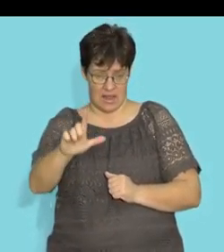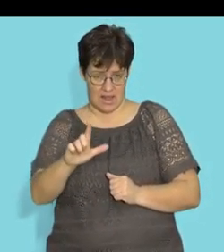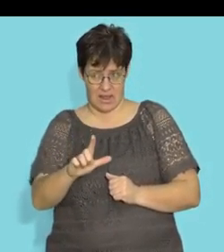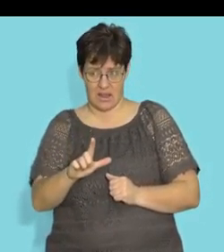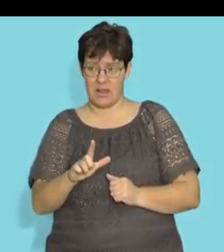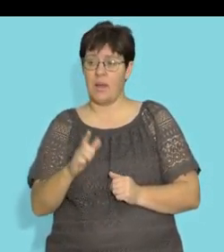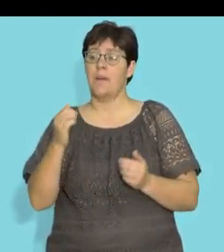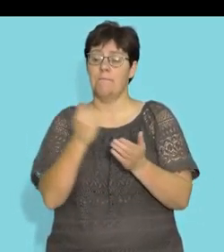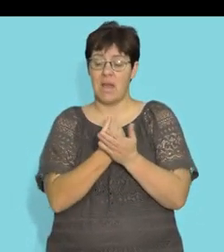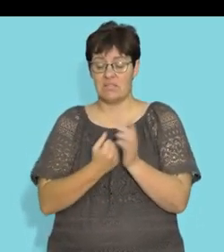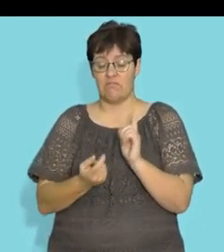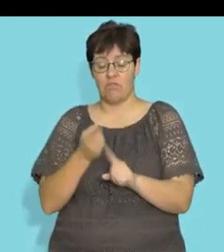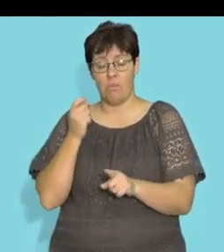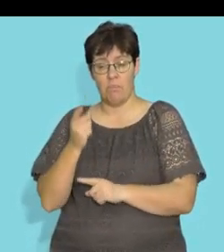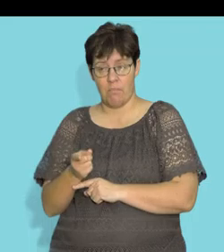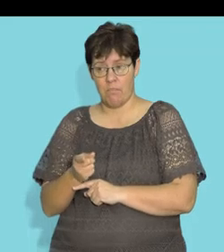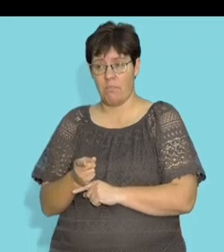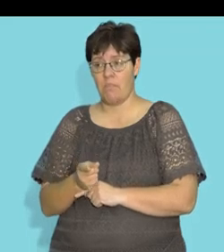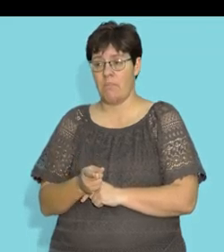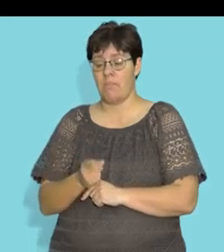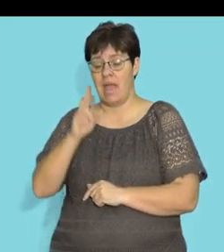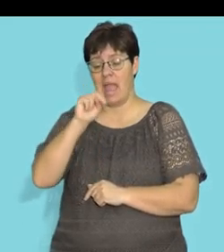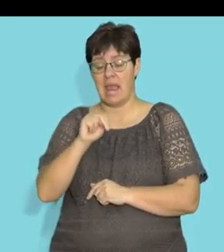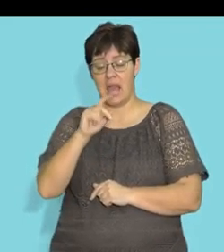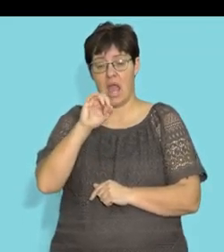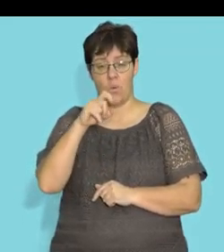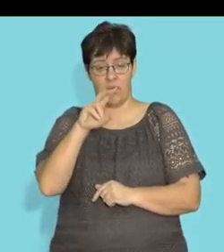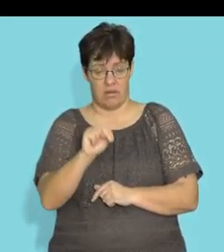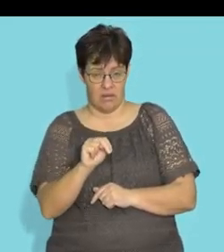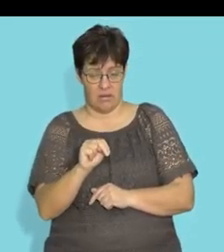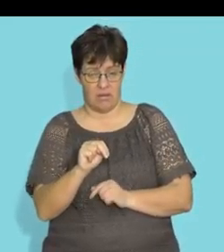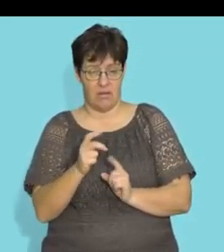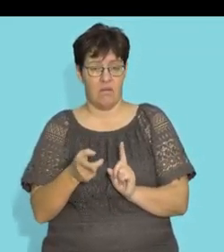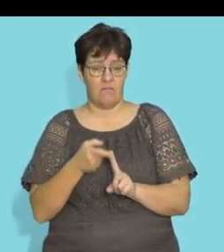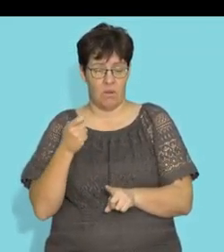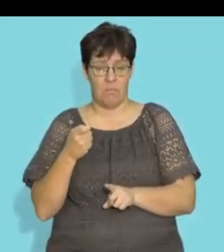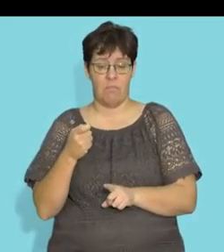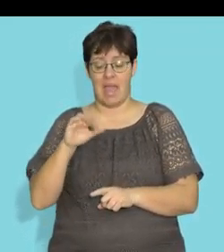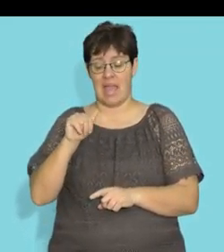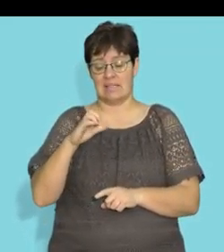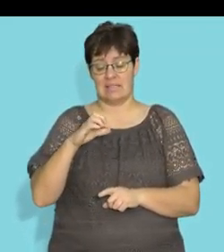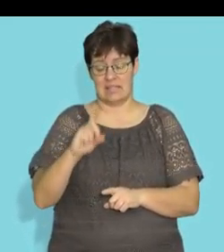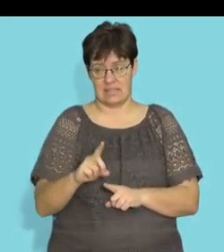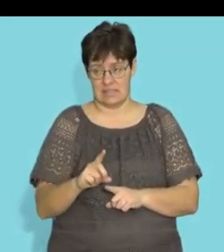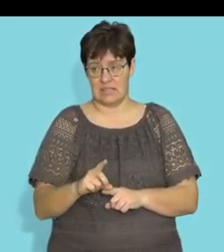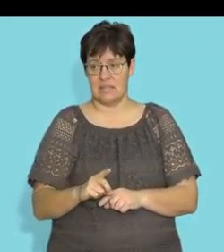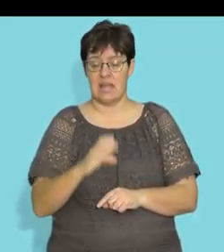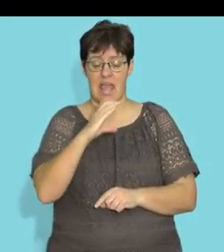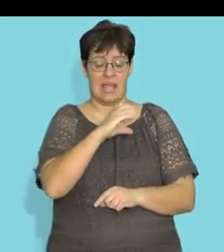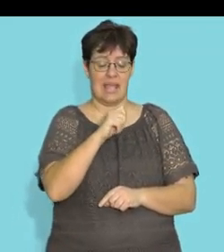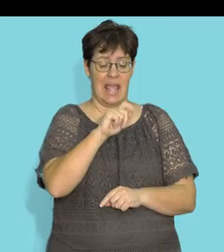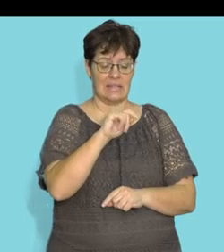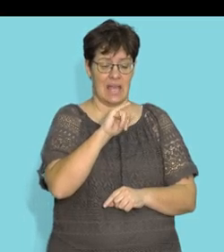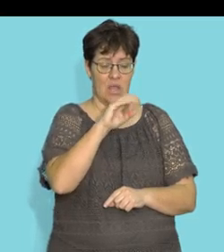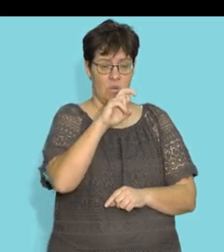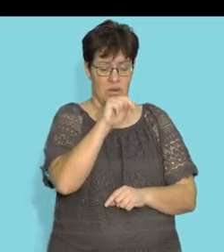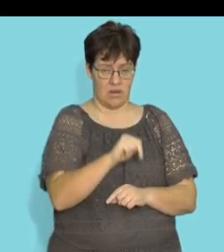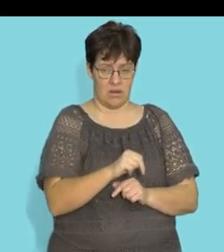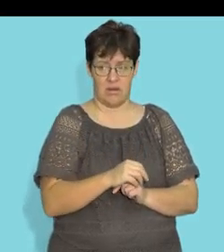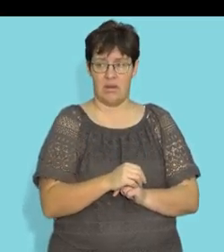from which acid and which base does ammonium chloride come from. Now, if I write